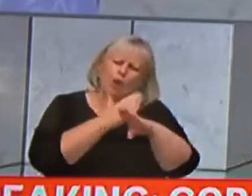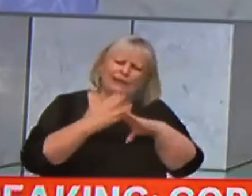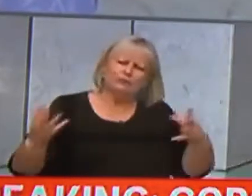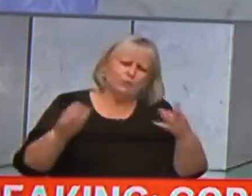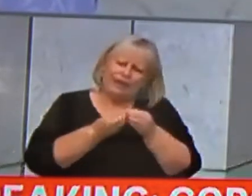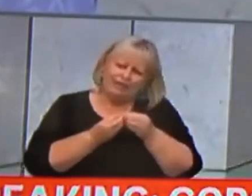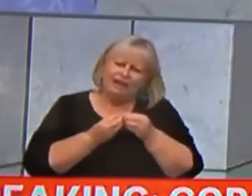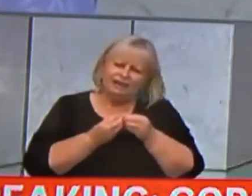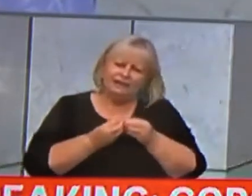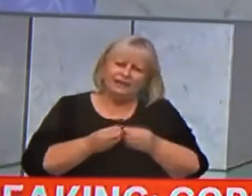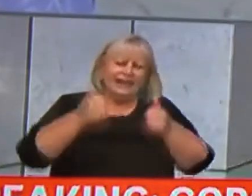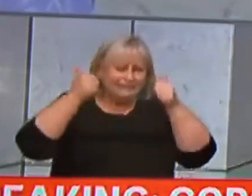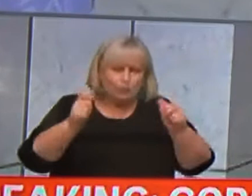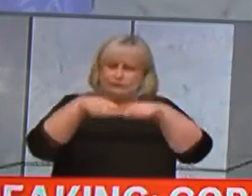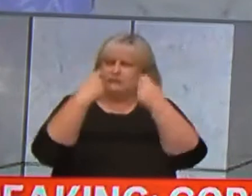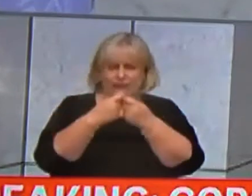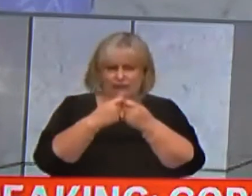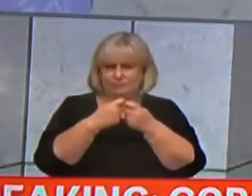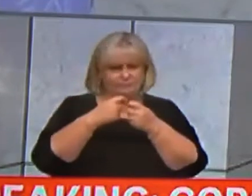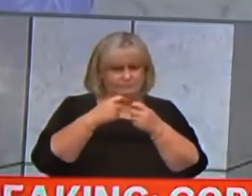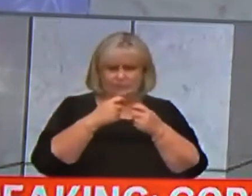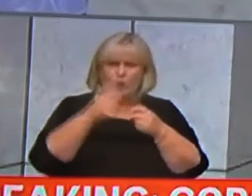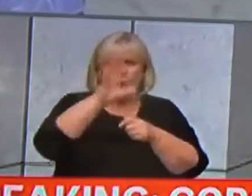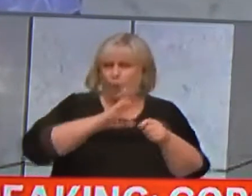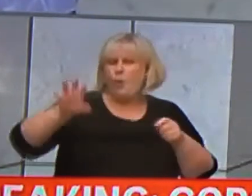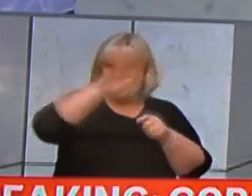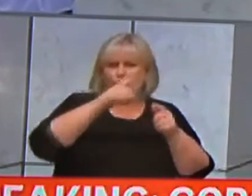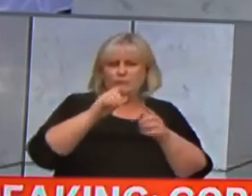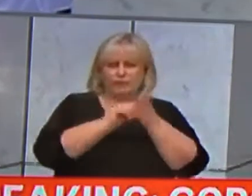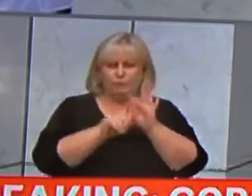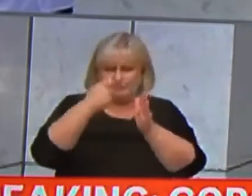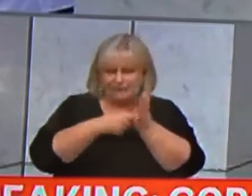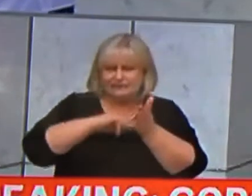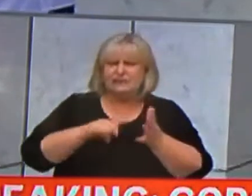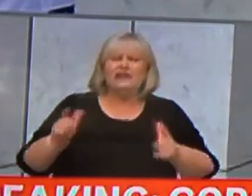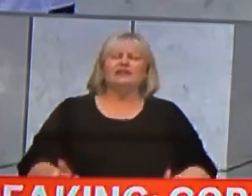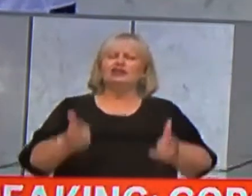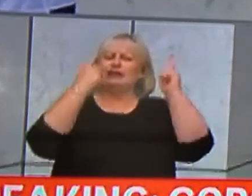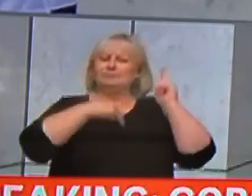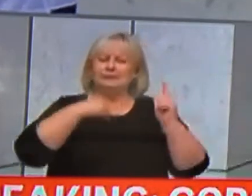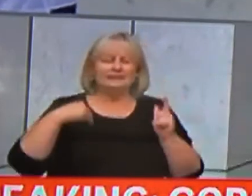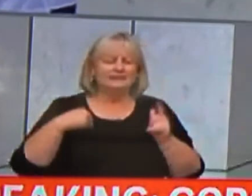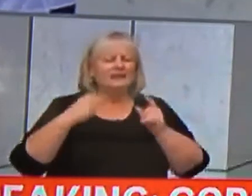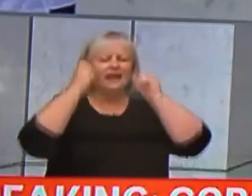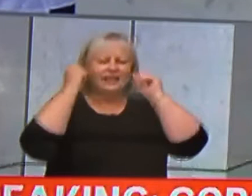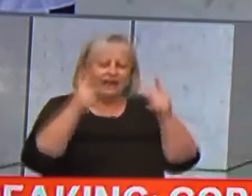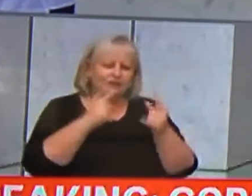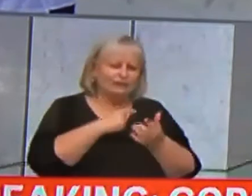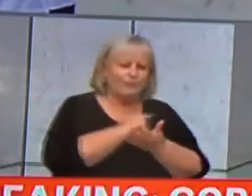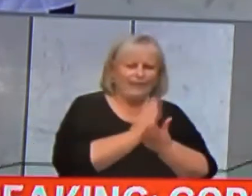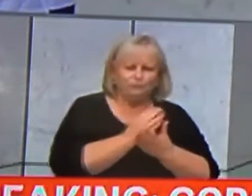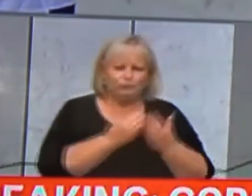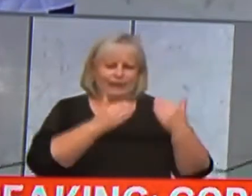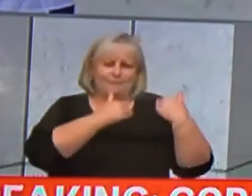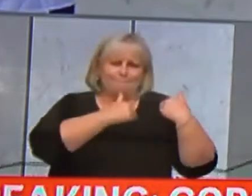place. It's a great team to be part of with the premiers and the chief ministers. They understand they need to share each other's burdens to